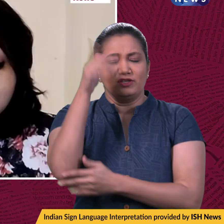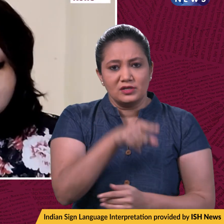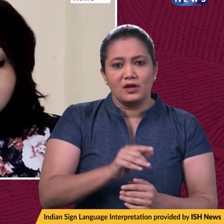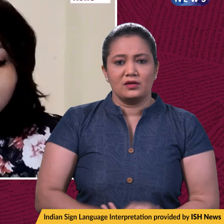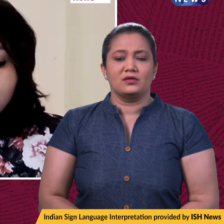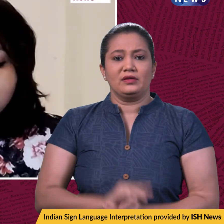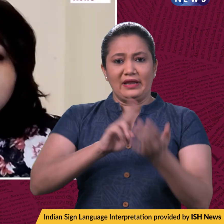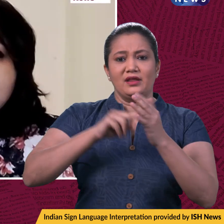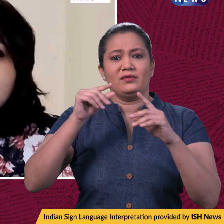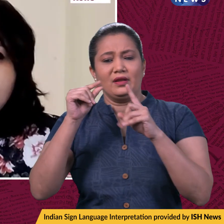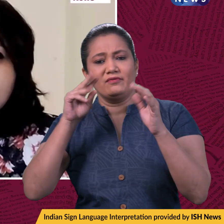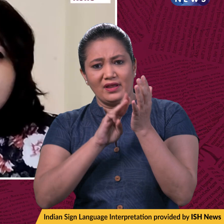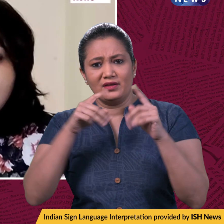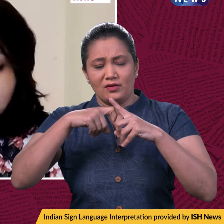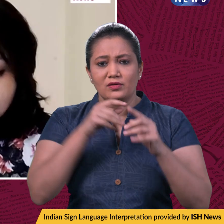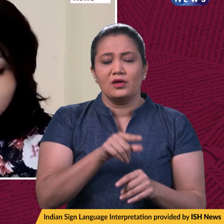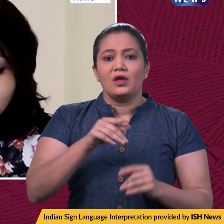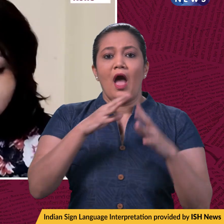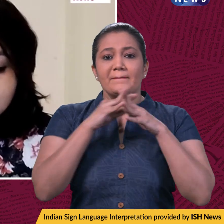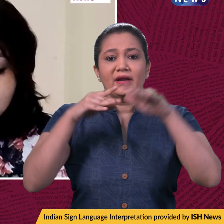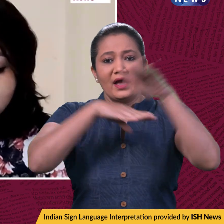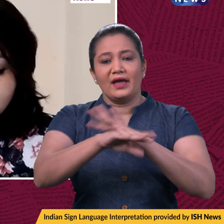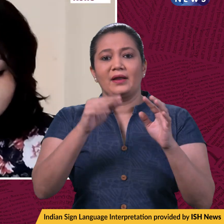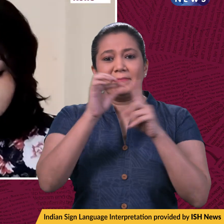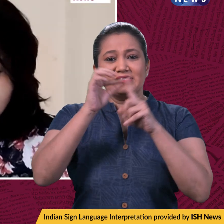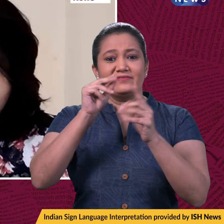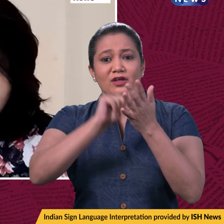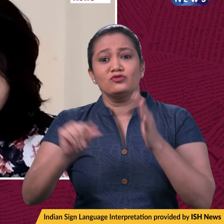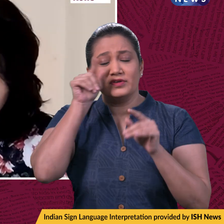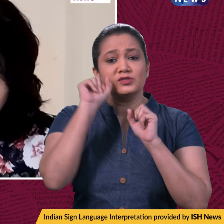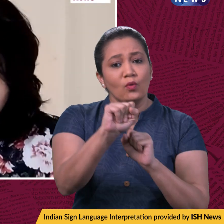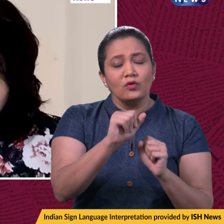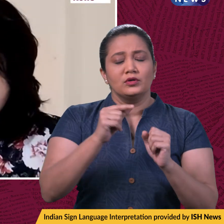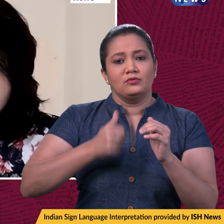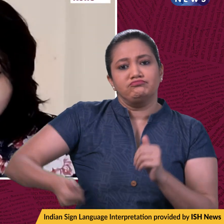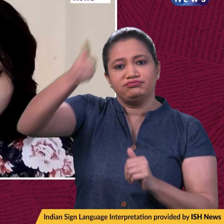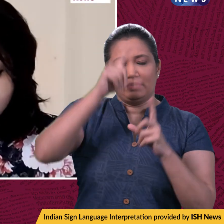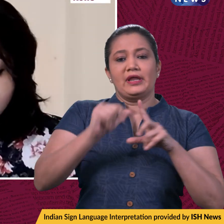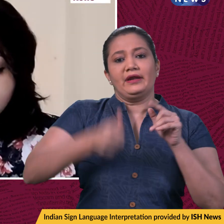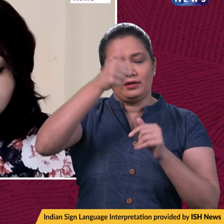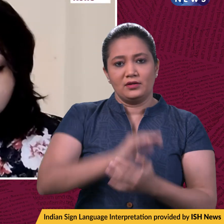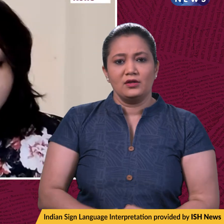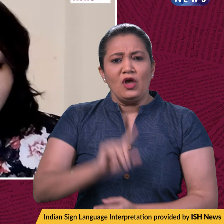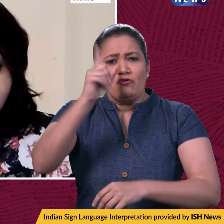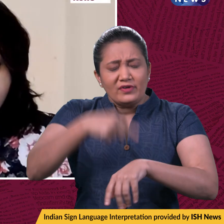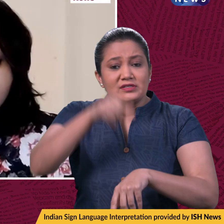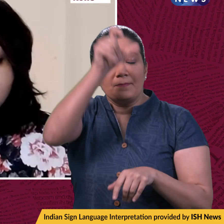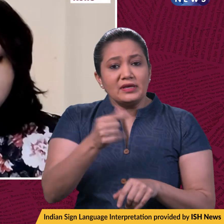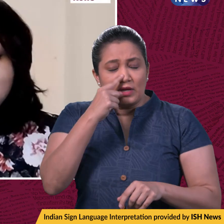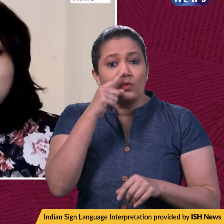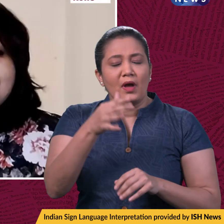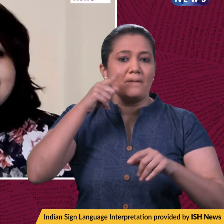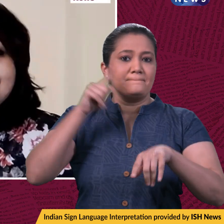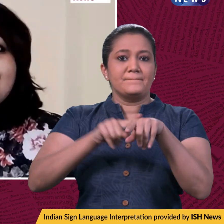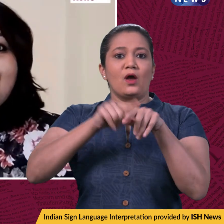next president of US Pennsylvania State University. Now, Bendapudi will be the first woman or person of color to